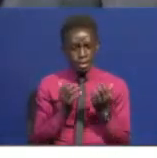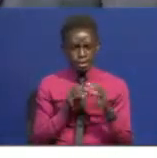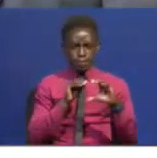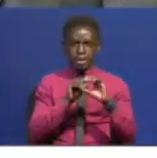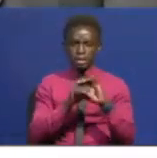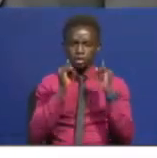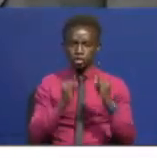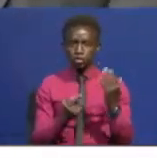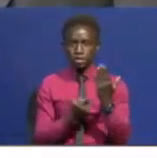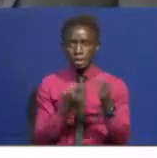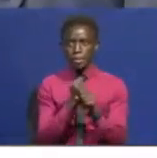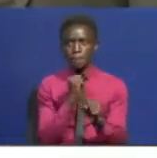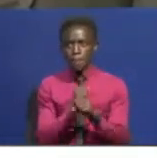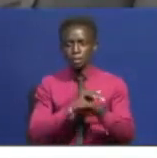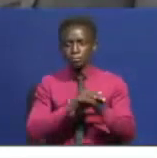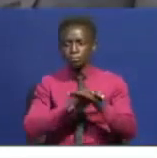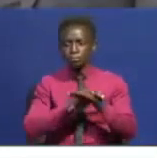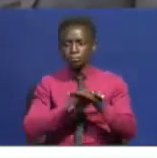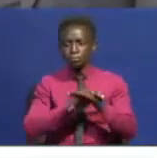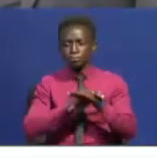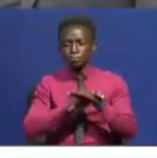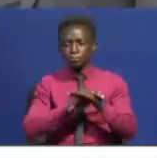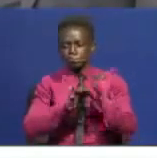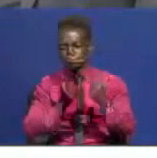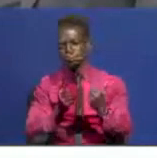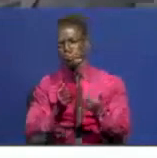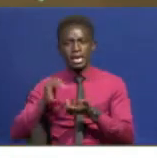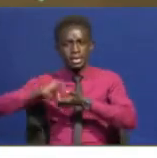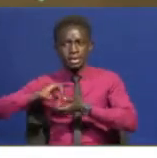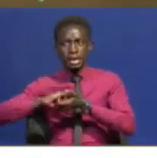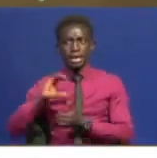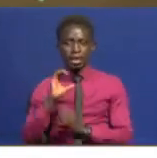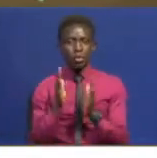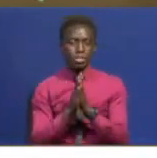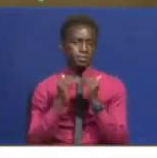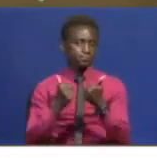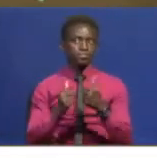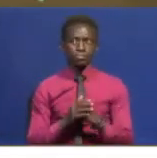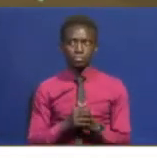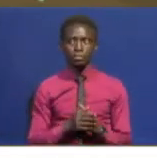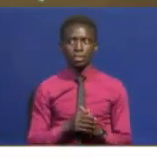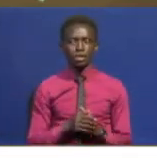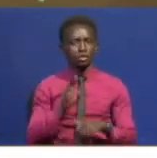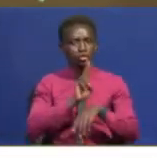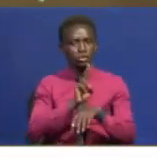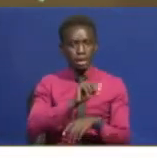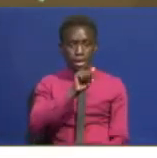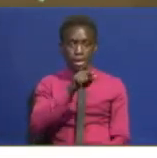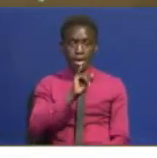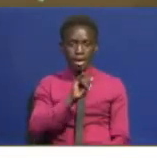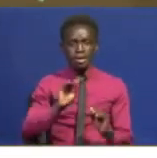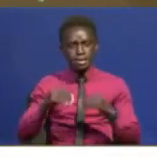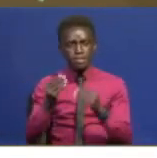more efficiencies and better customer engagement. So that we are using it for experience, we are using it to